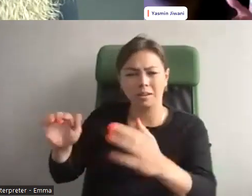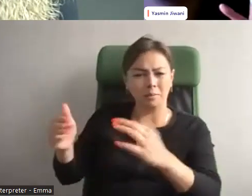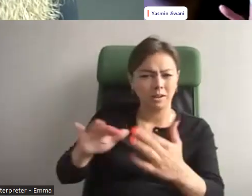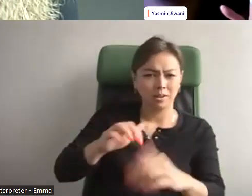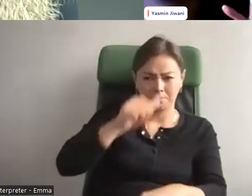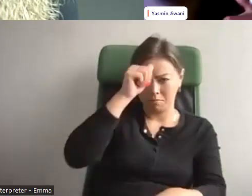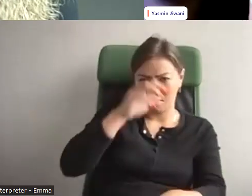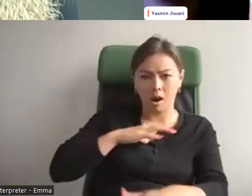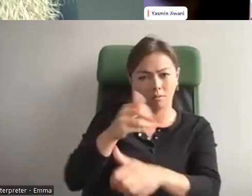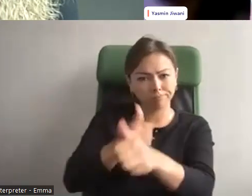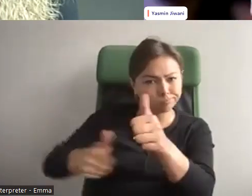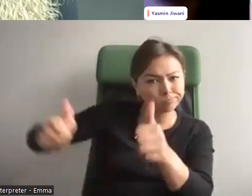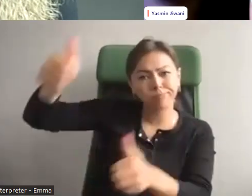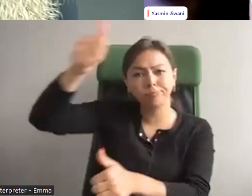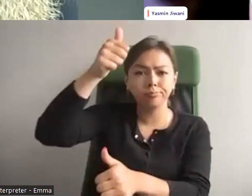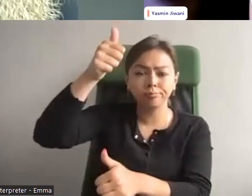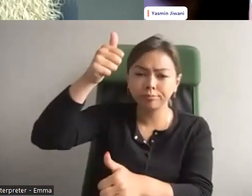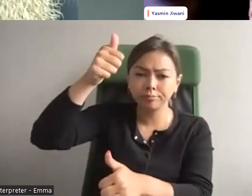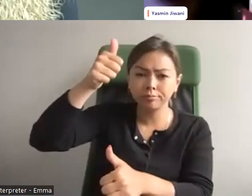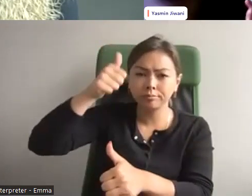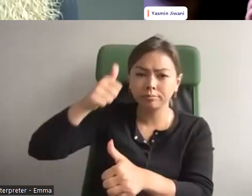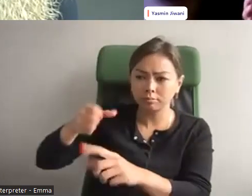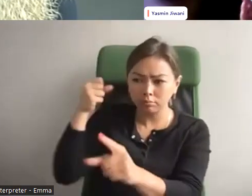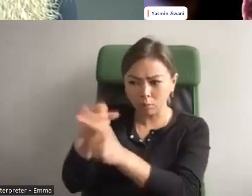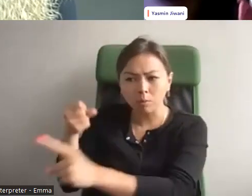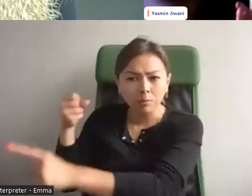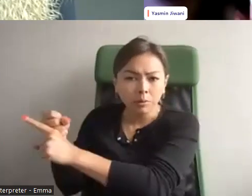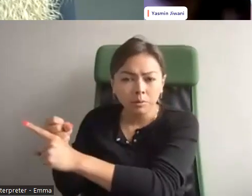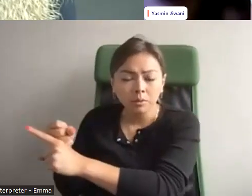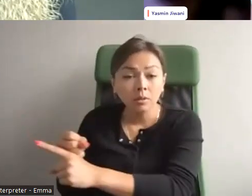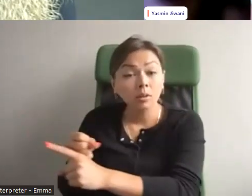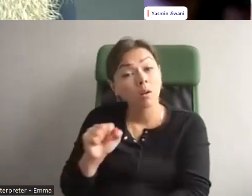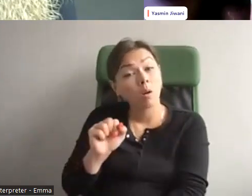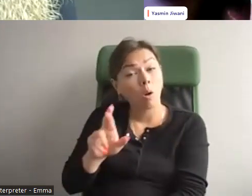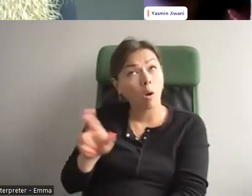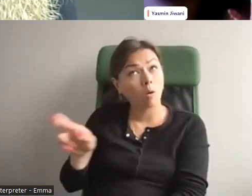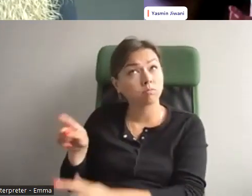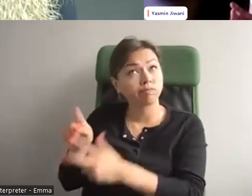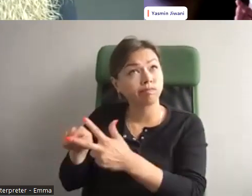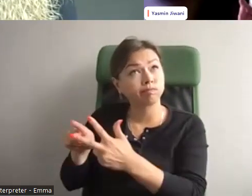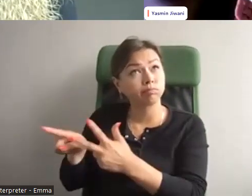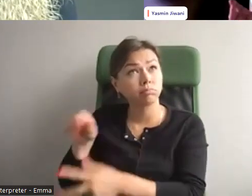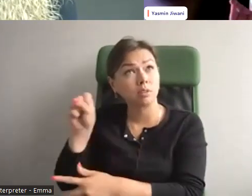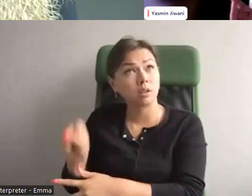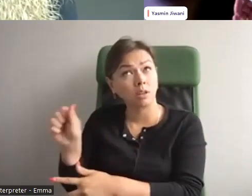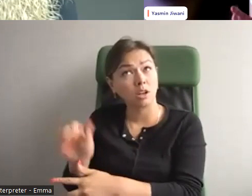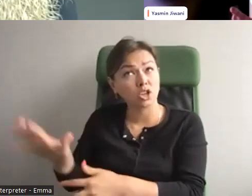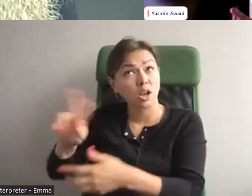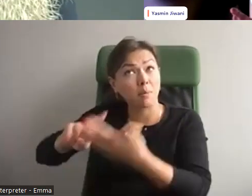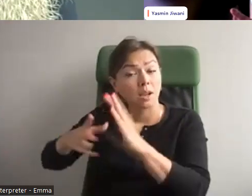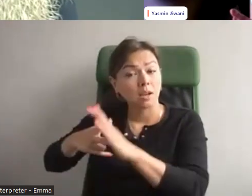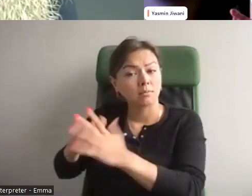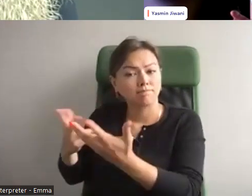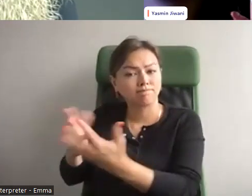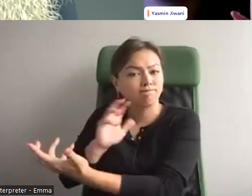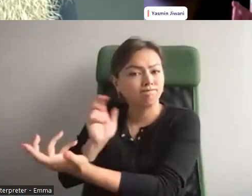fact that she was South Asian, so this could be trapped within that whole cultural narrative, right? She